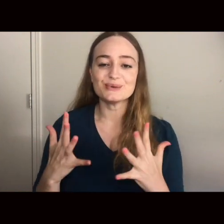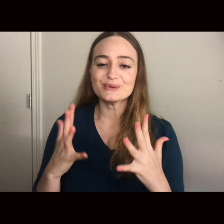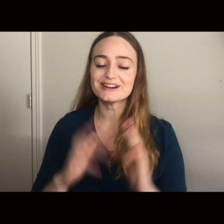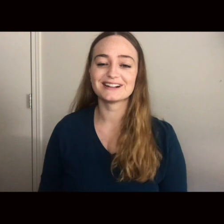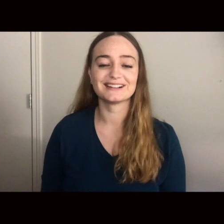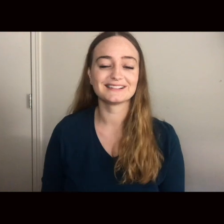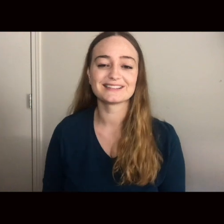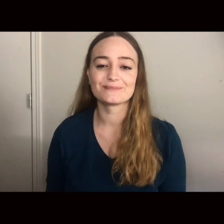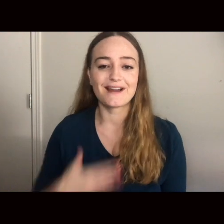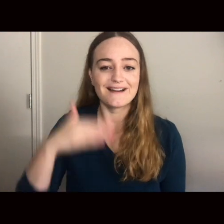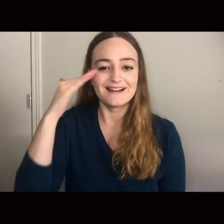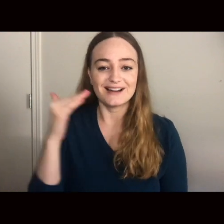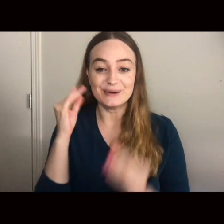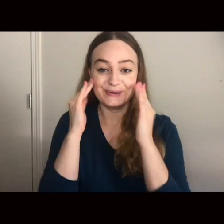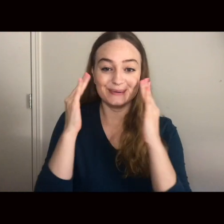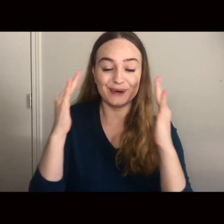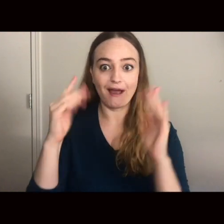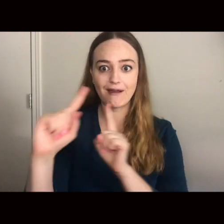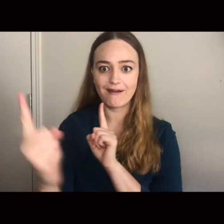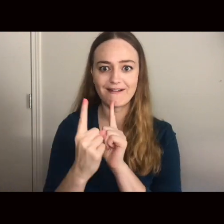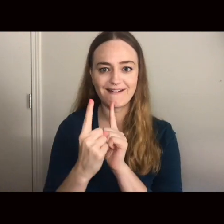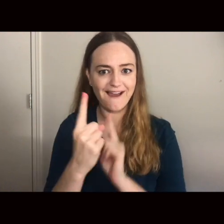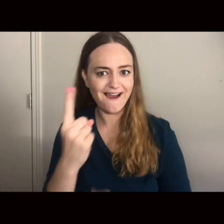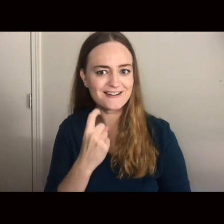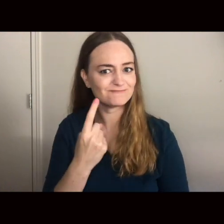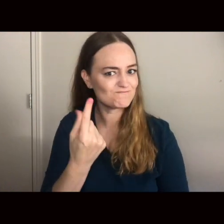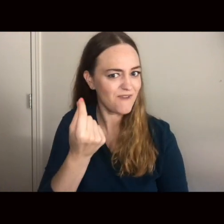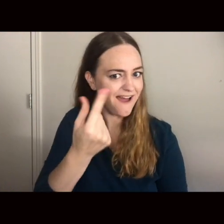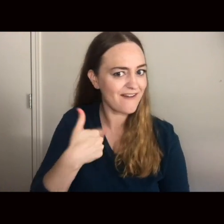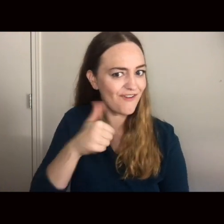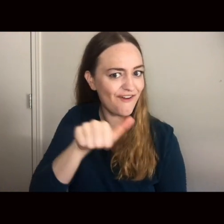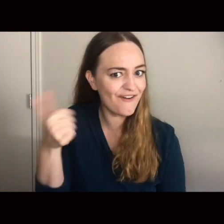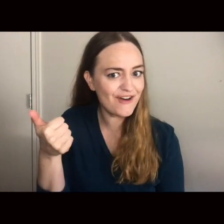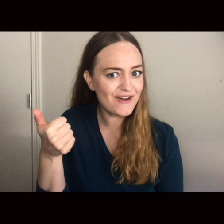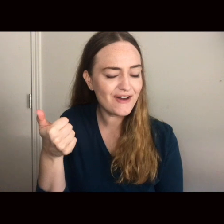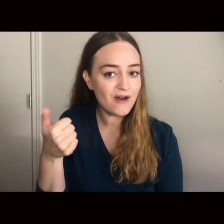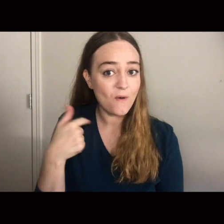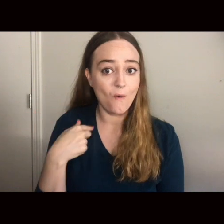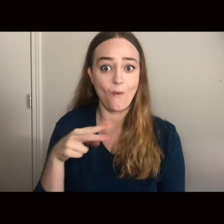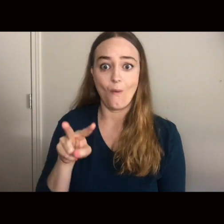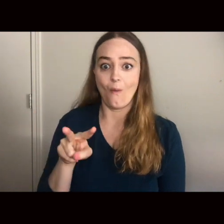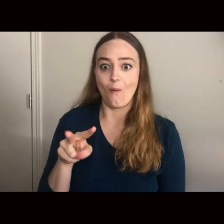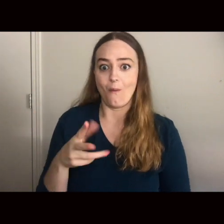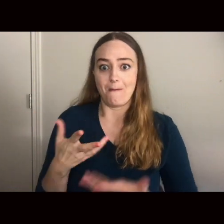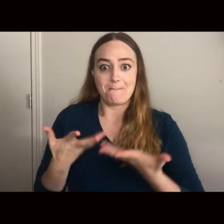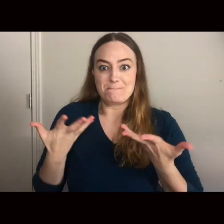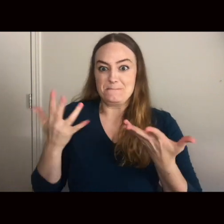My hands are shaking, my head is hot. He sneezes and he fidgets, says, "What else you